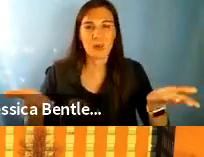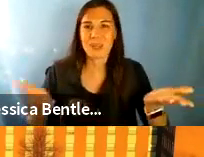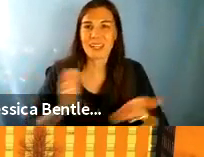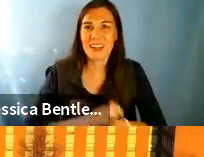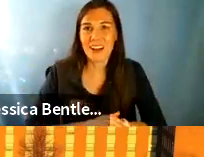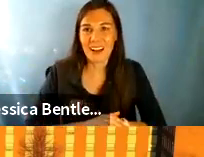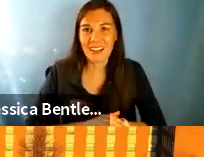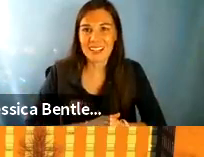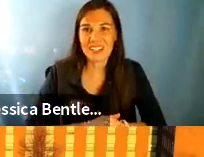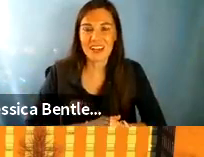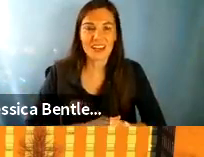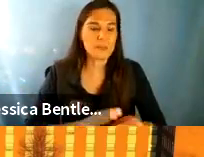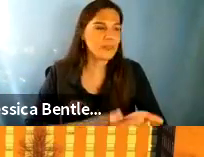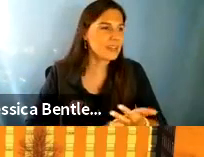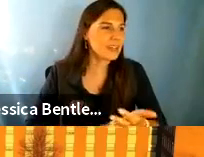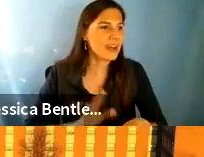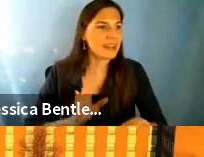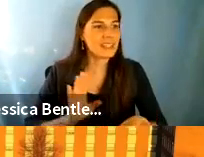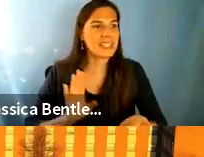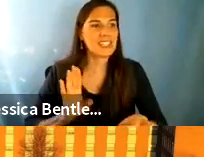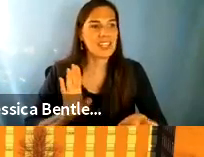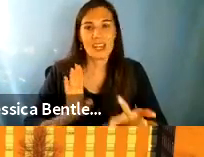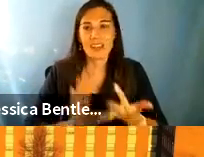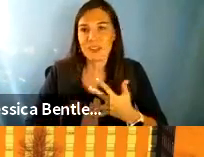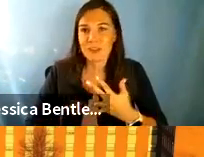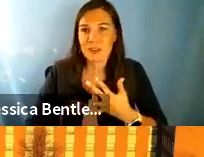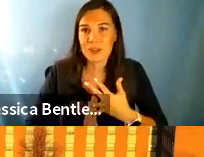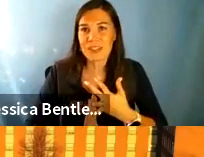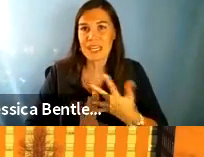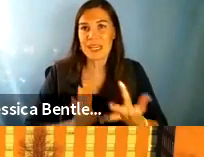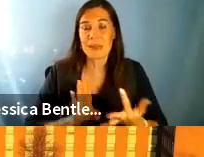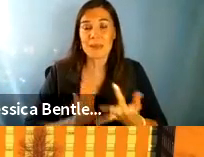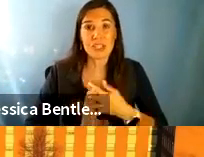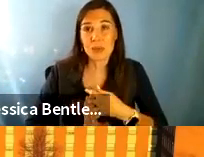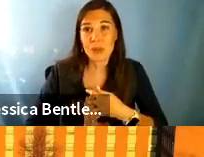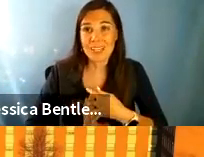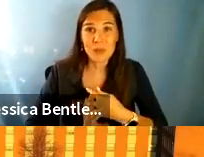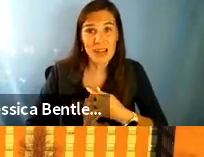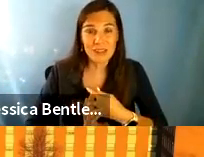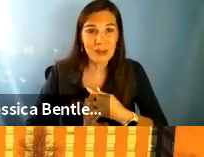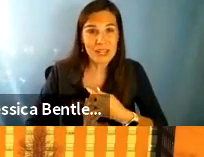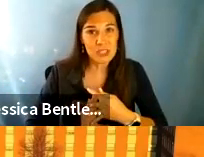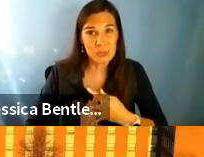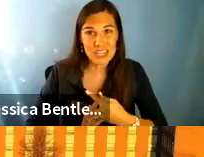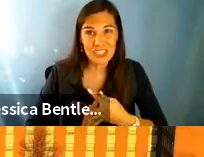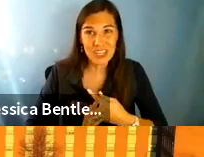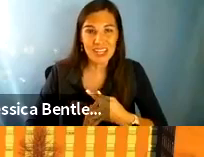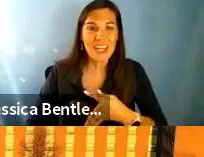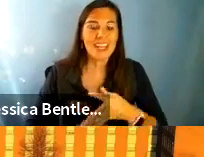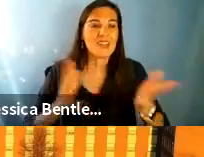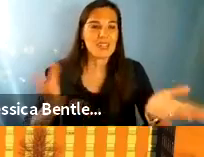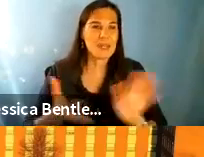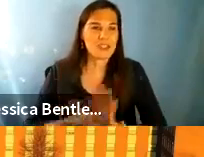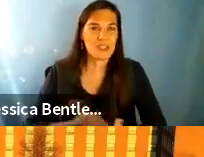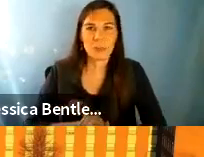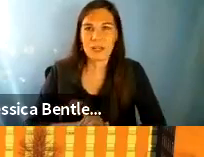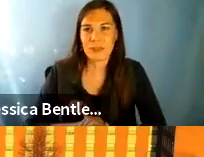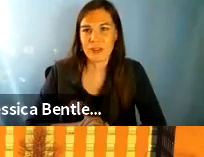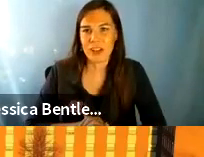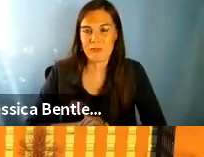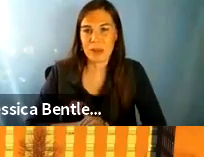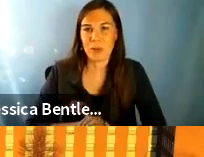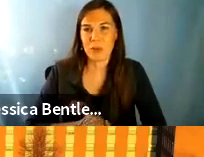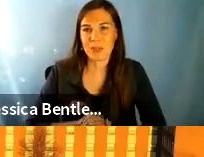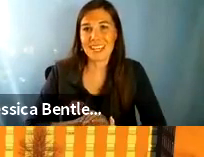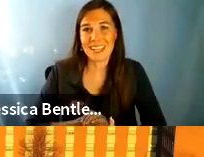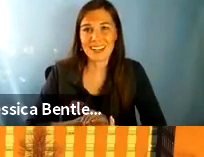is working at a college, a community college, a university, maybe a trade school after graduation. You could be interpreting for